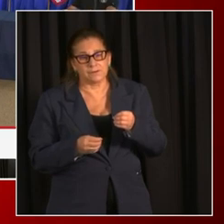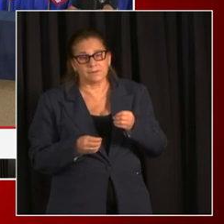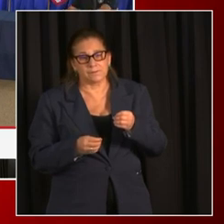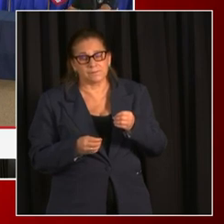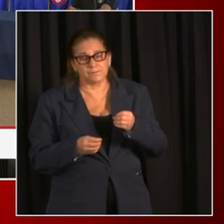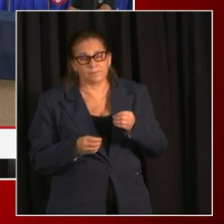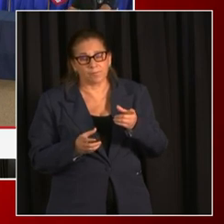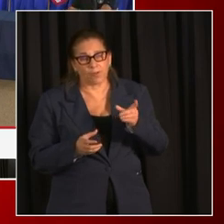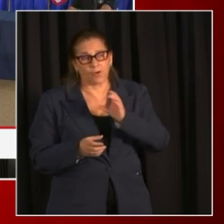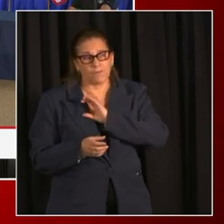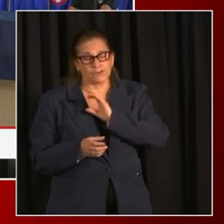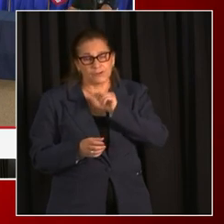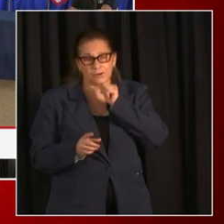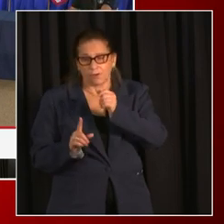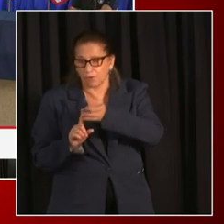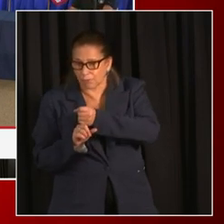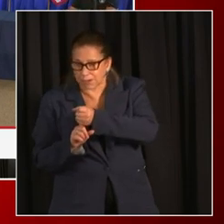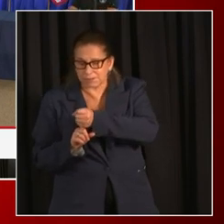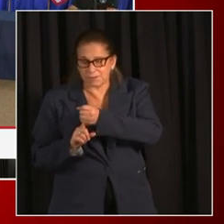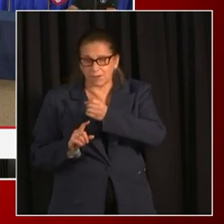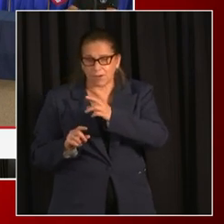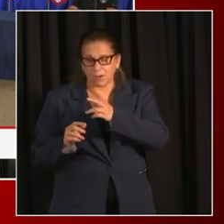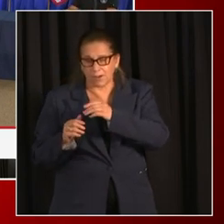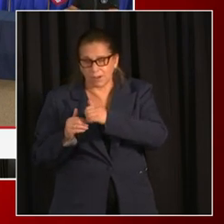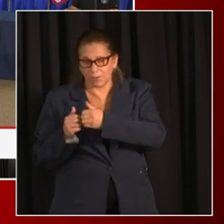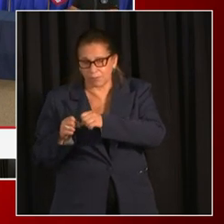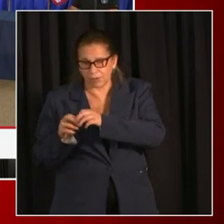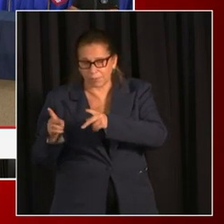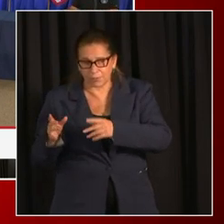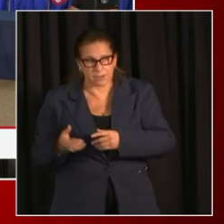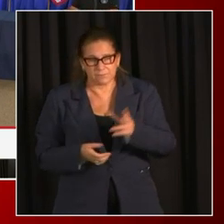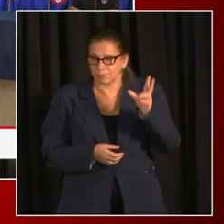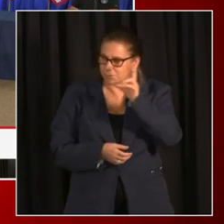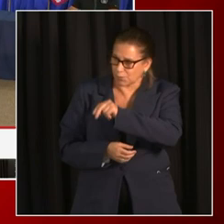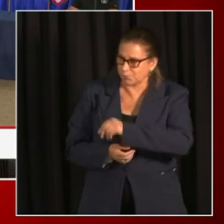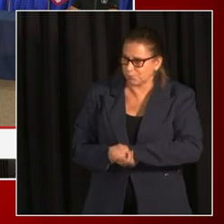the COVID-19 orders that have already been implemented? No.